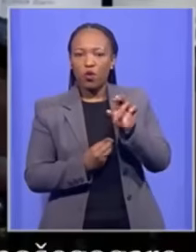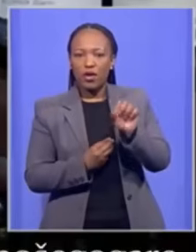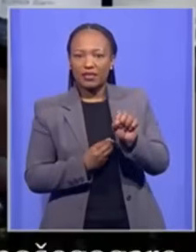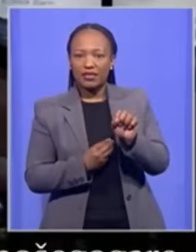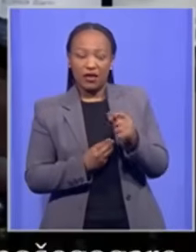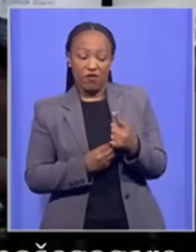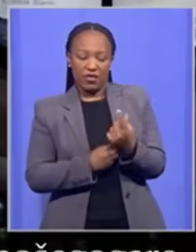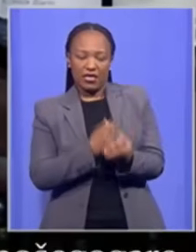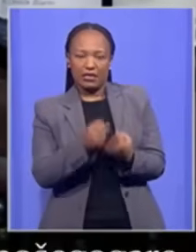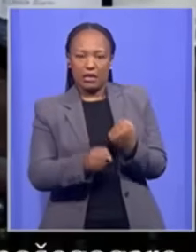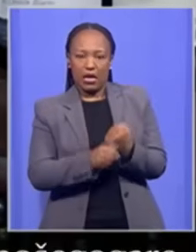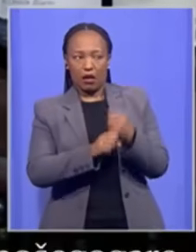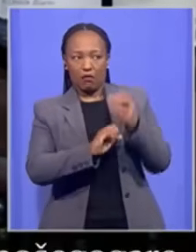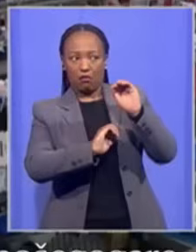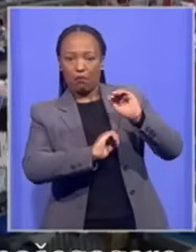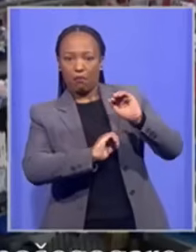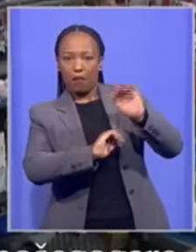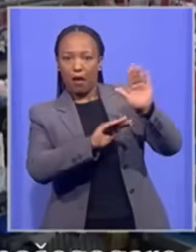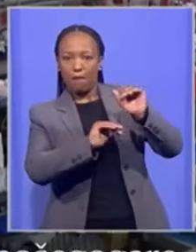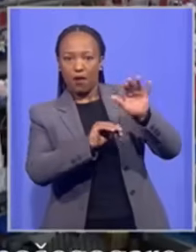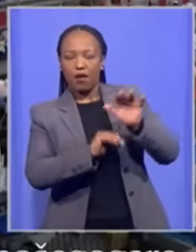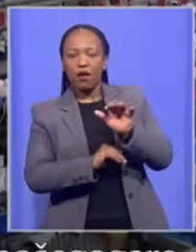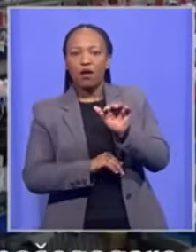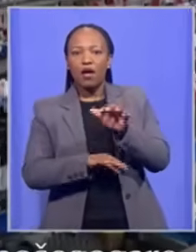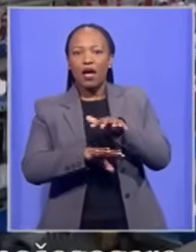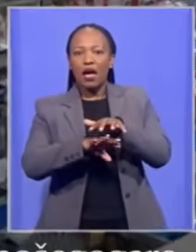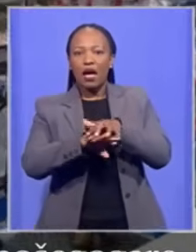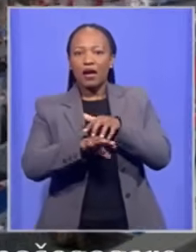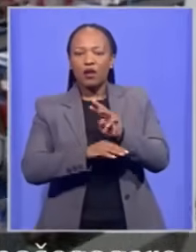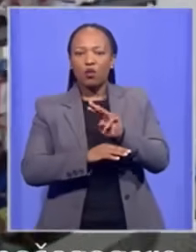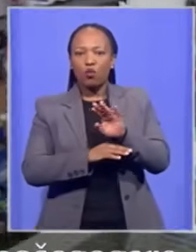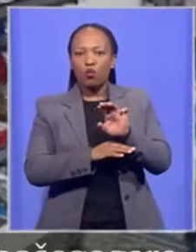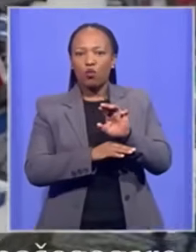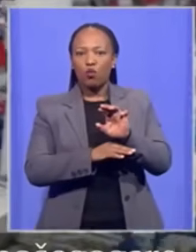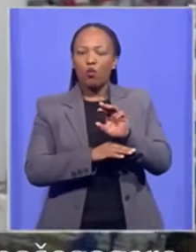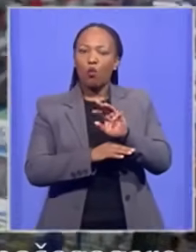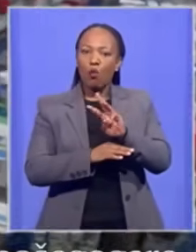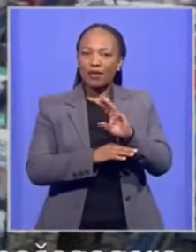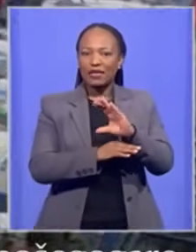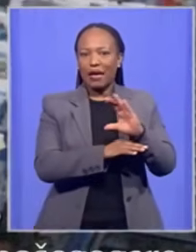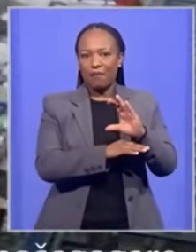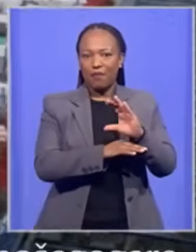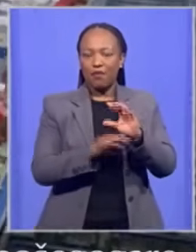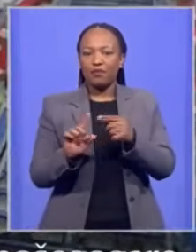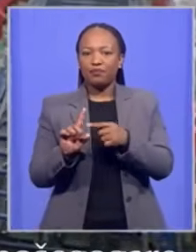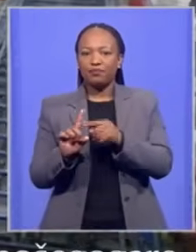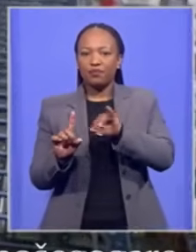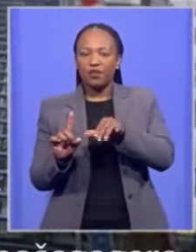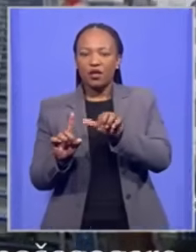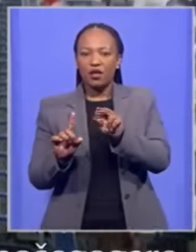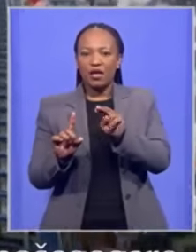la fela. Hlogopetiši ya Agri West Cape Janice Stradom o re ba tshwenywa ke gore ba ka lahlegelwa ke